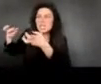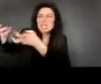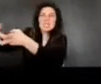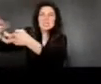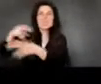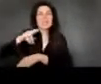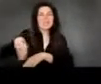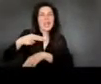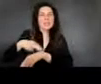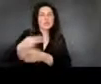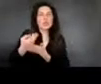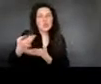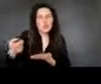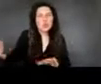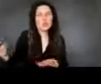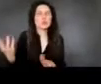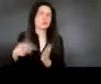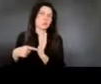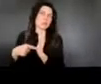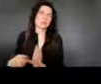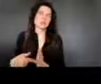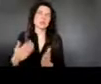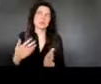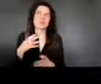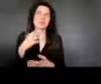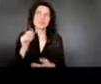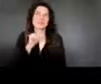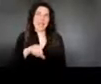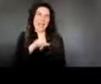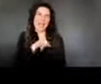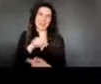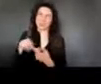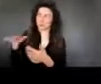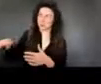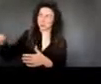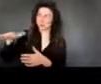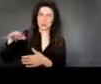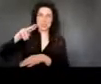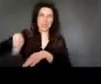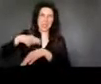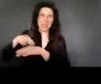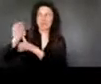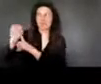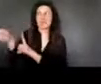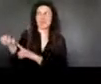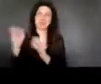it embodies a certain attitude towards the natural environment as well, particularly the way it's been,